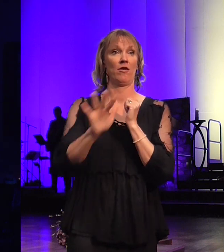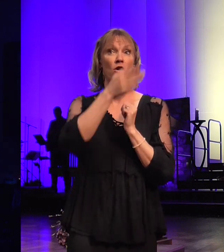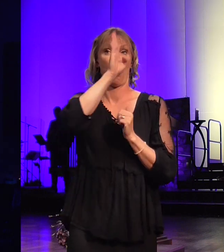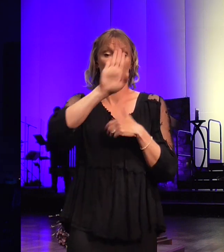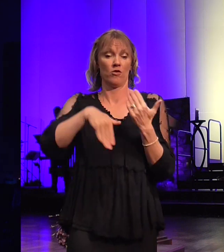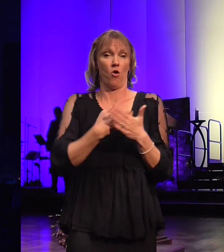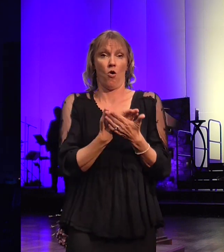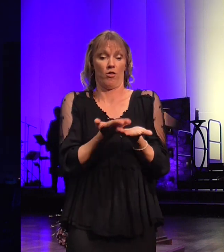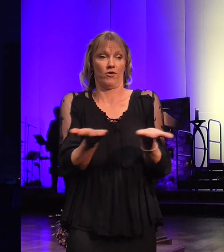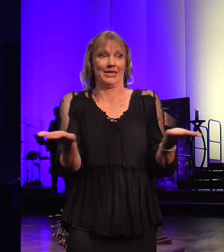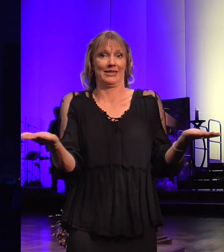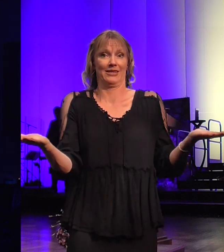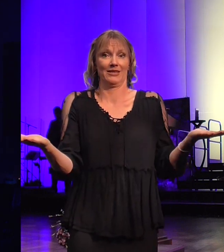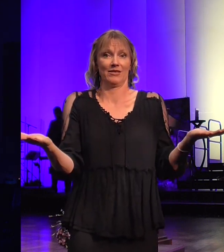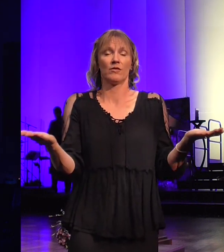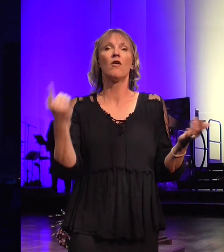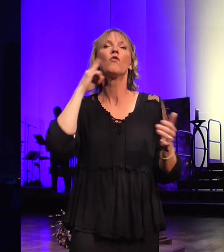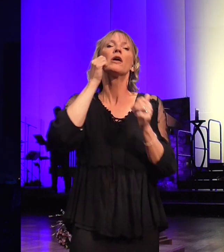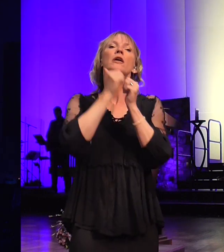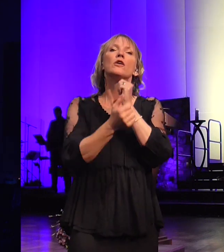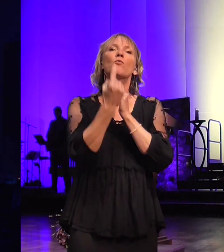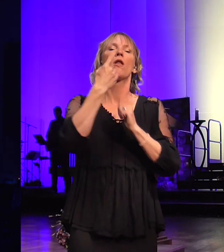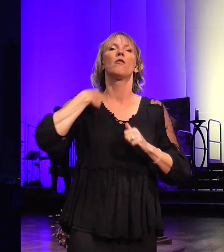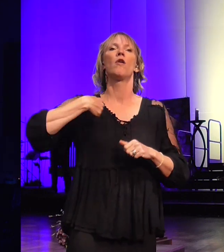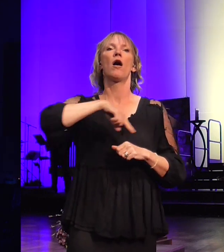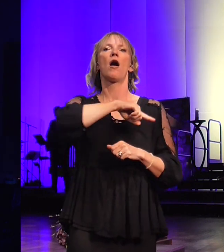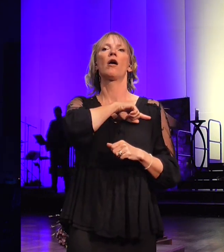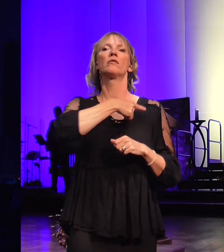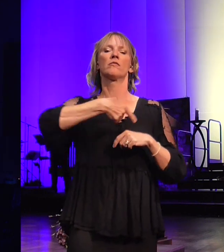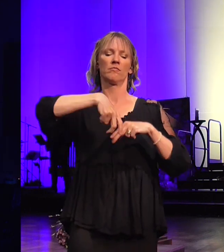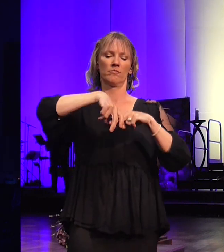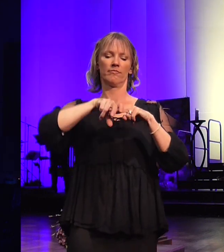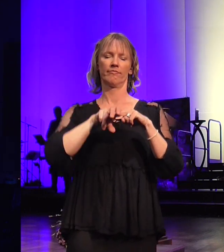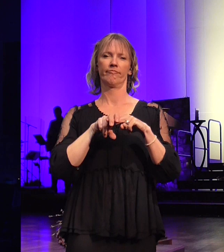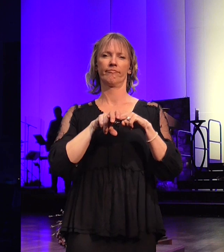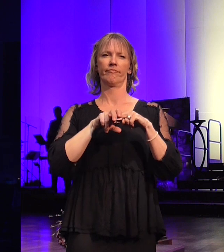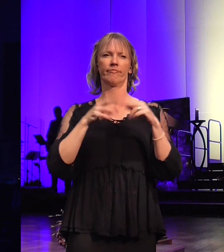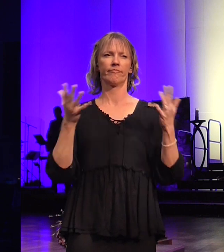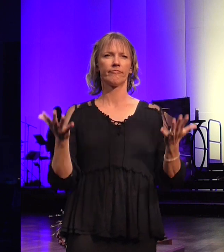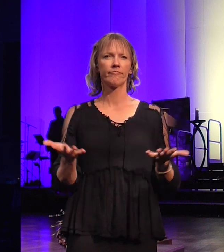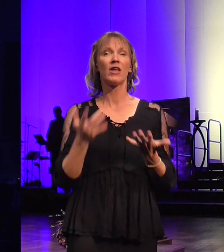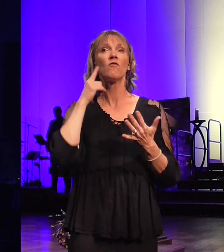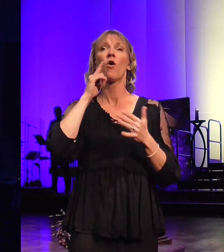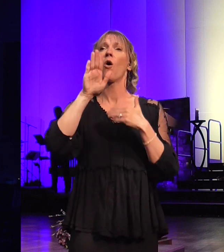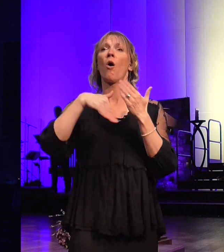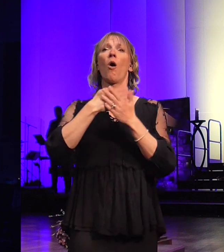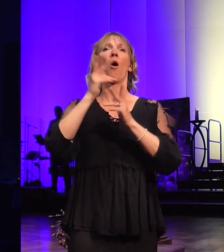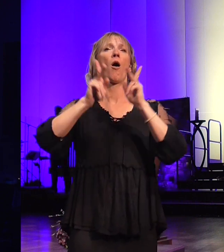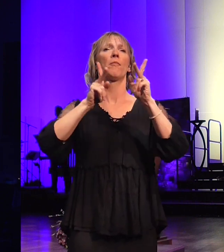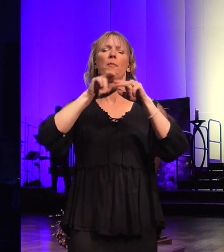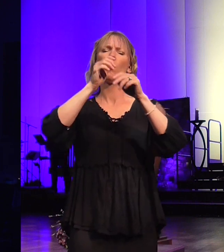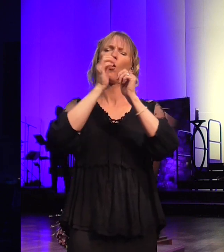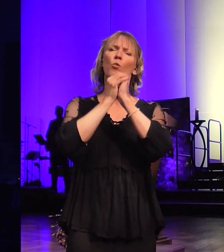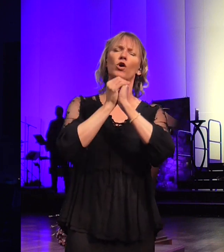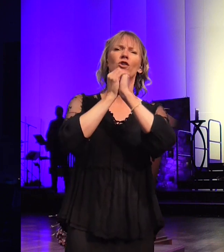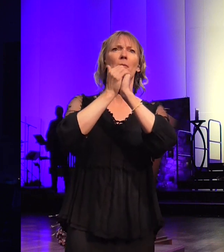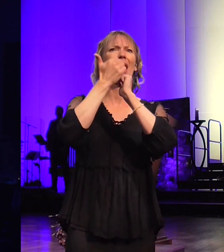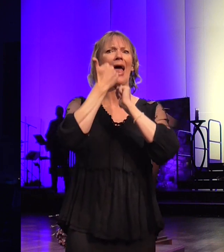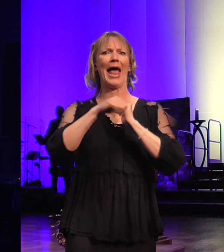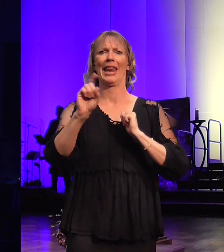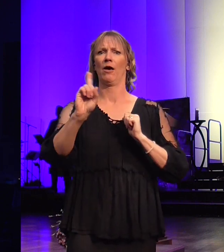is. And so for each one of us as we sit in this space, and for all those who worship